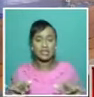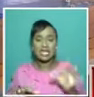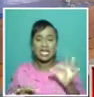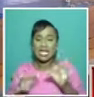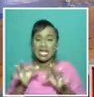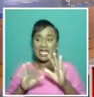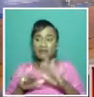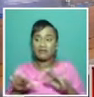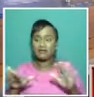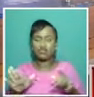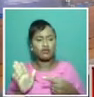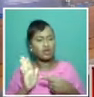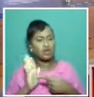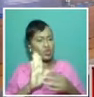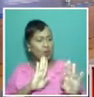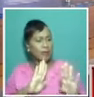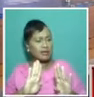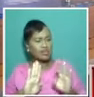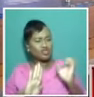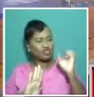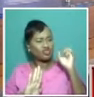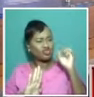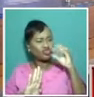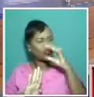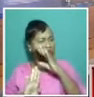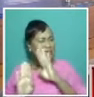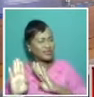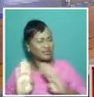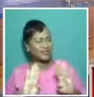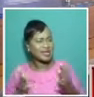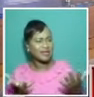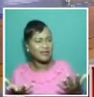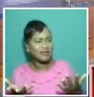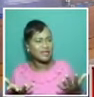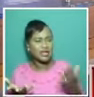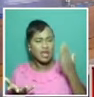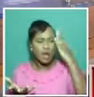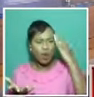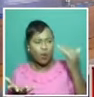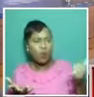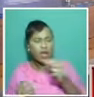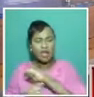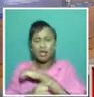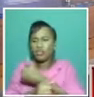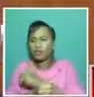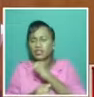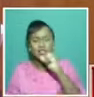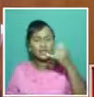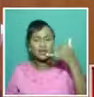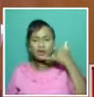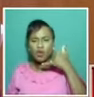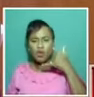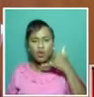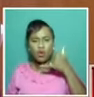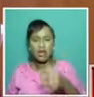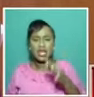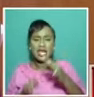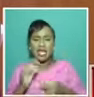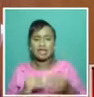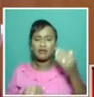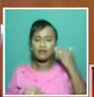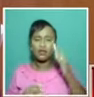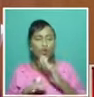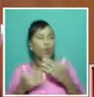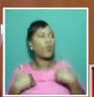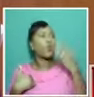displaying behaviors that were concerning and alarming, and why the authorities were not called, and if they were in fact called, why nothing was